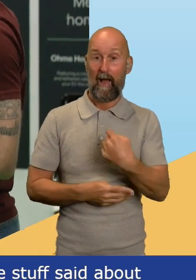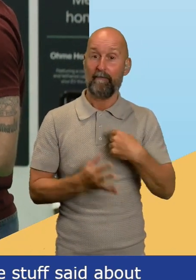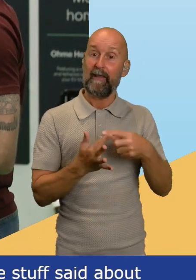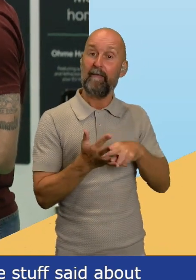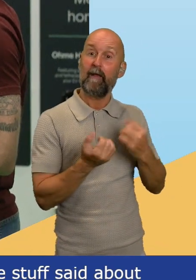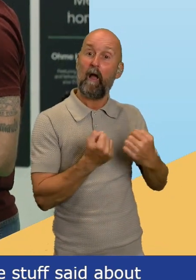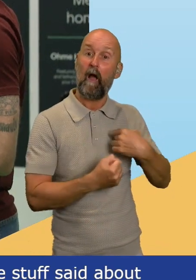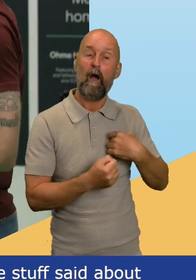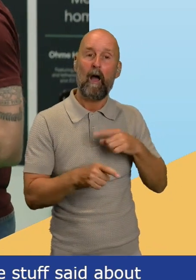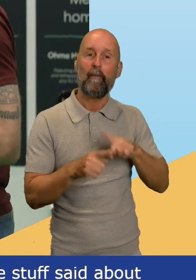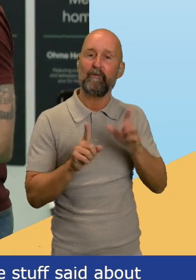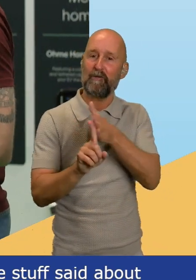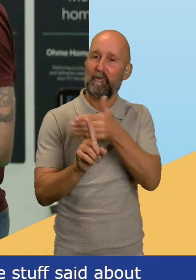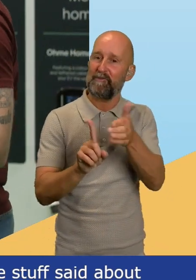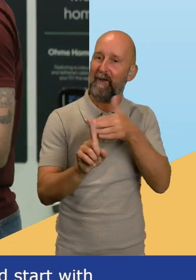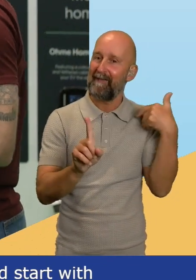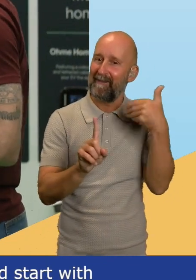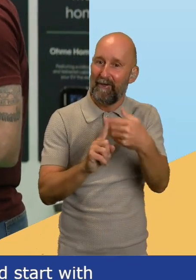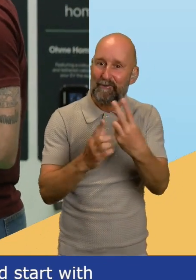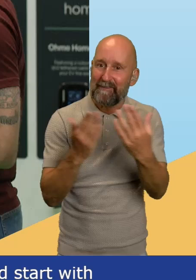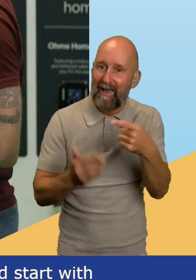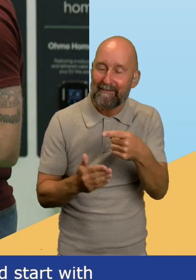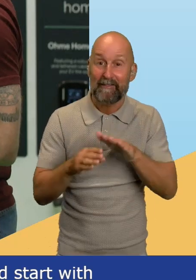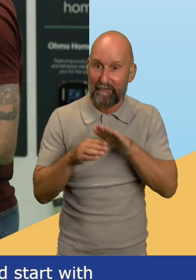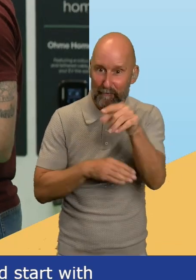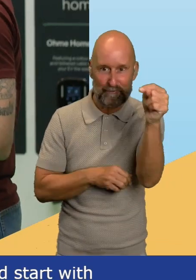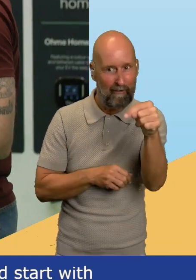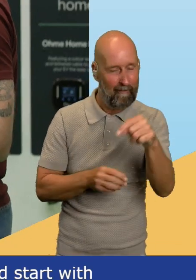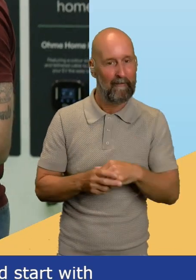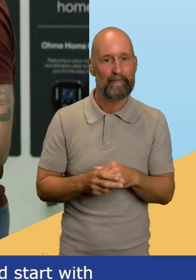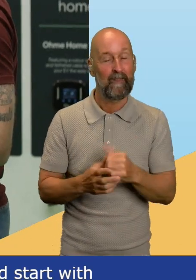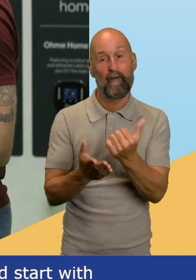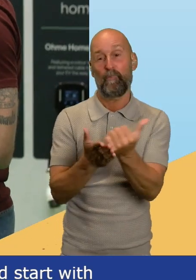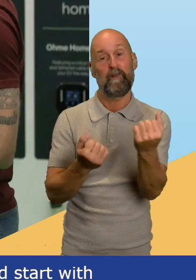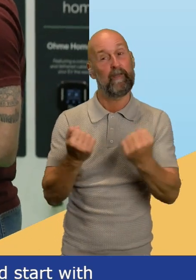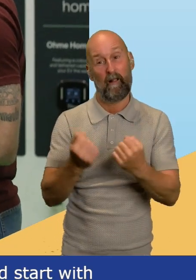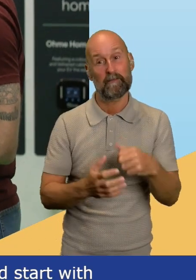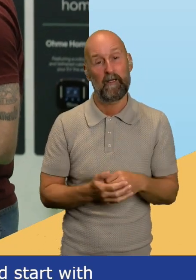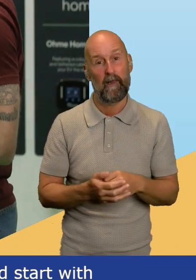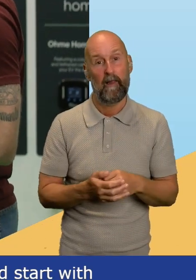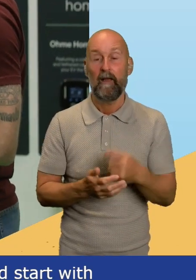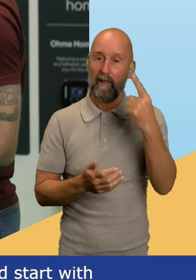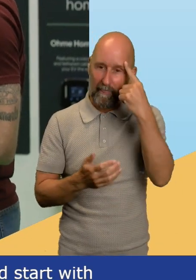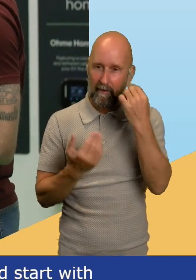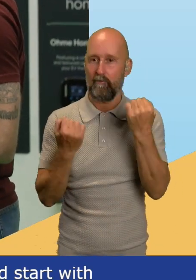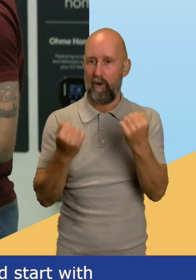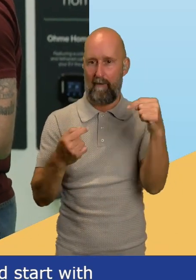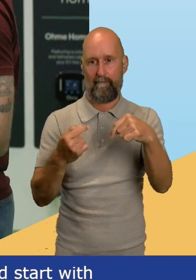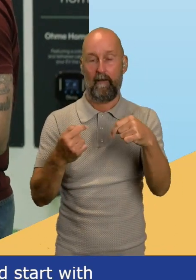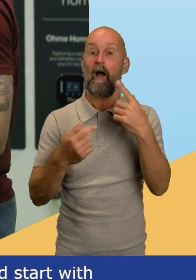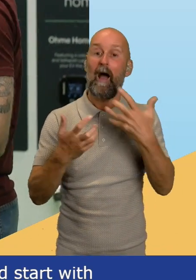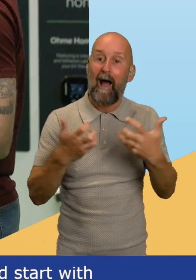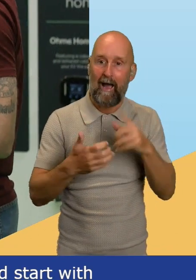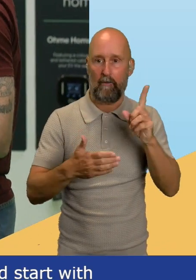fantastic. I know I've been trying to persuade you over the last 2 days that it's the way forwards. They're brilliant vehicles. So how do you drive? How are you going to charge? Brilliant.